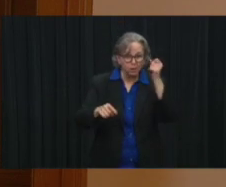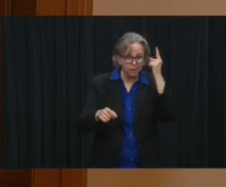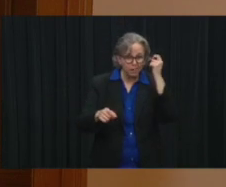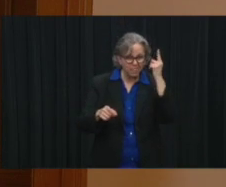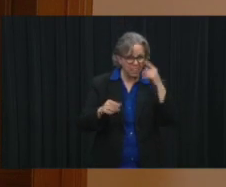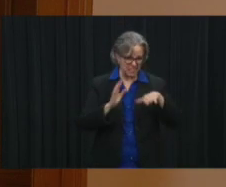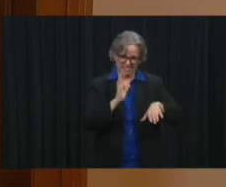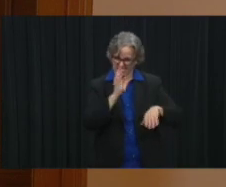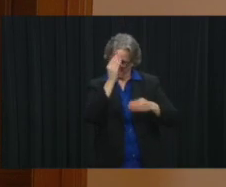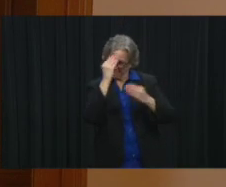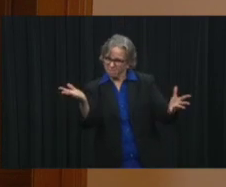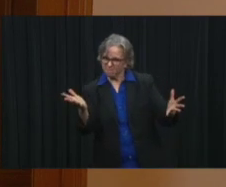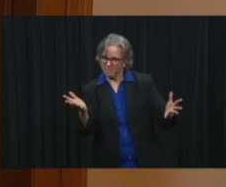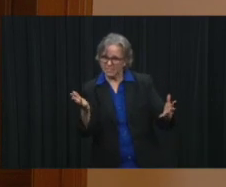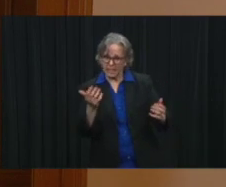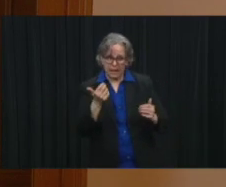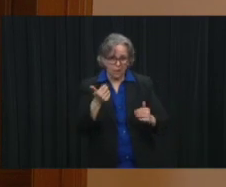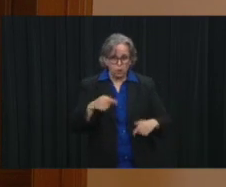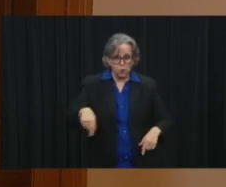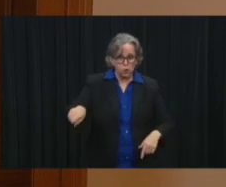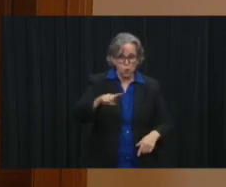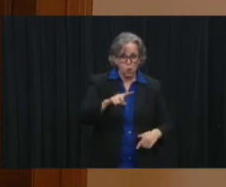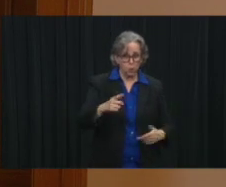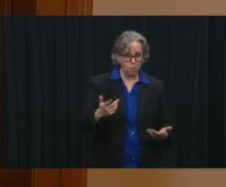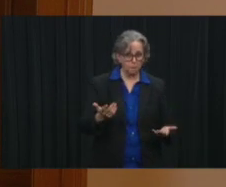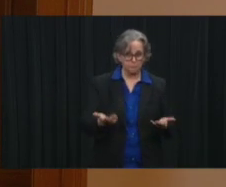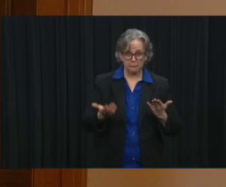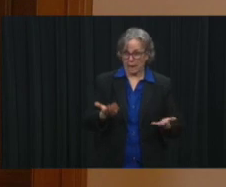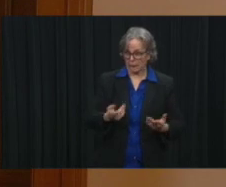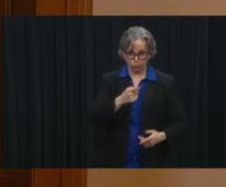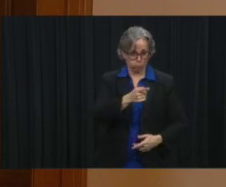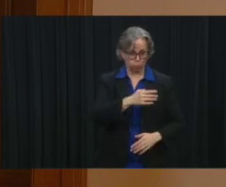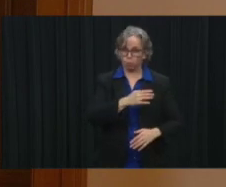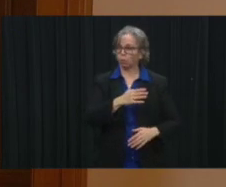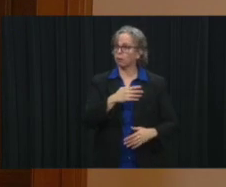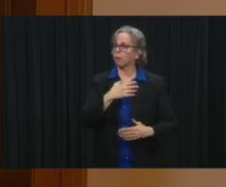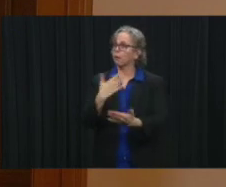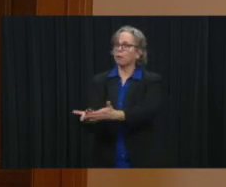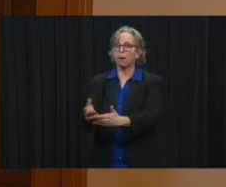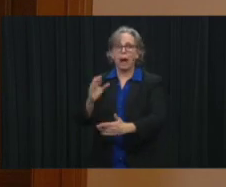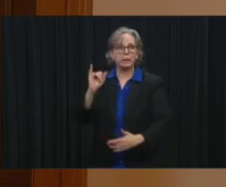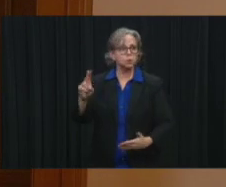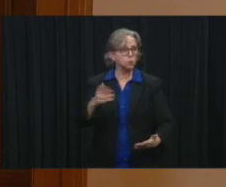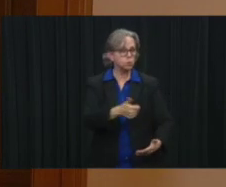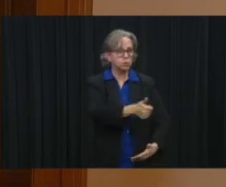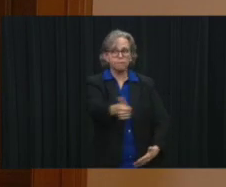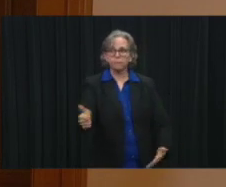these services. Certainly, we talk a lot about our highest risk populations. Those are